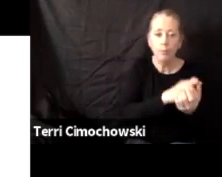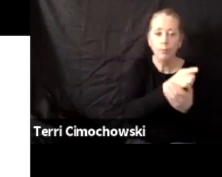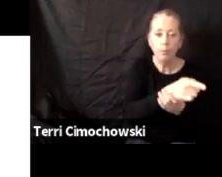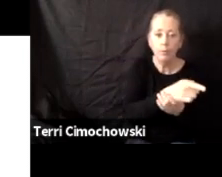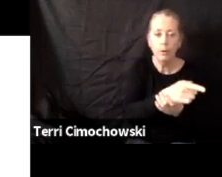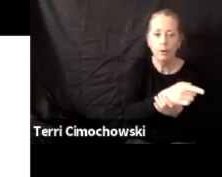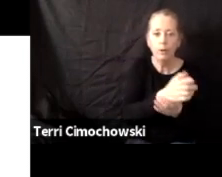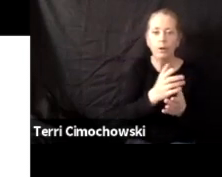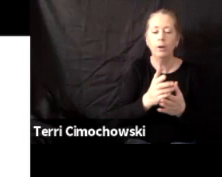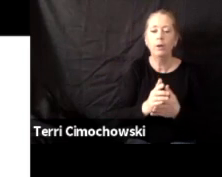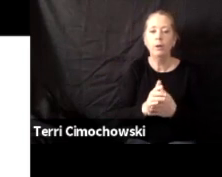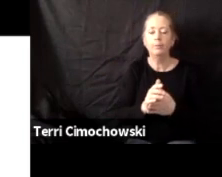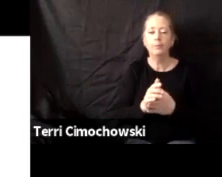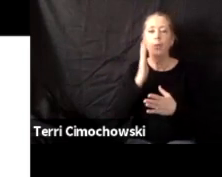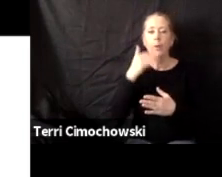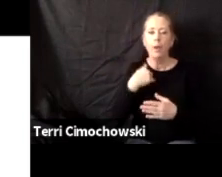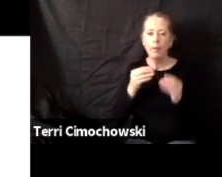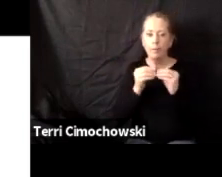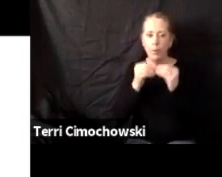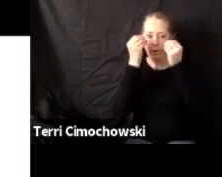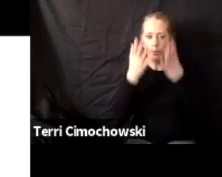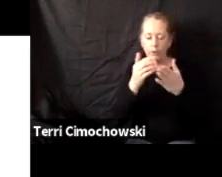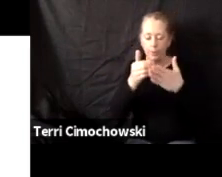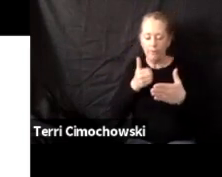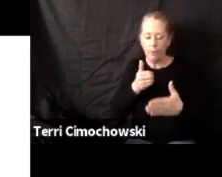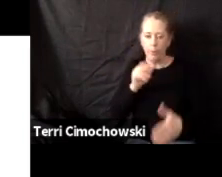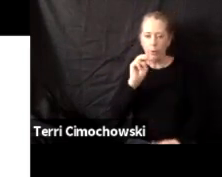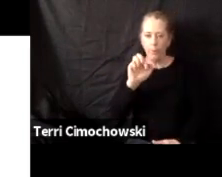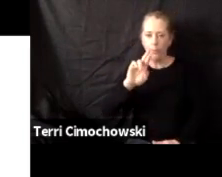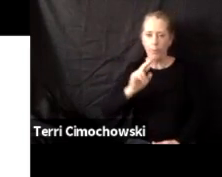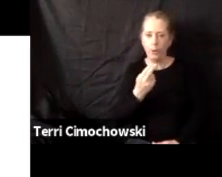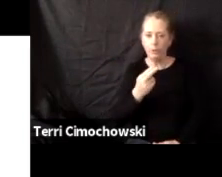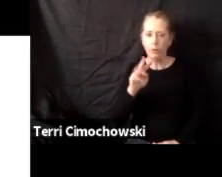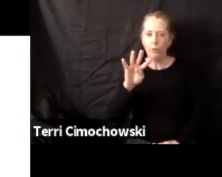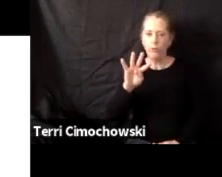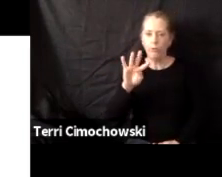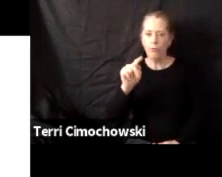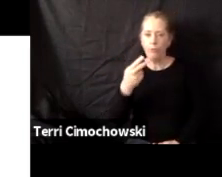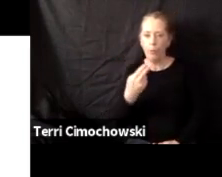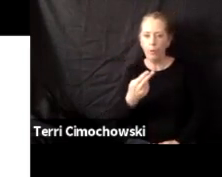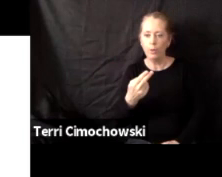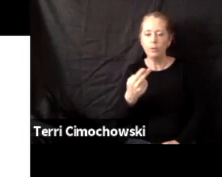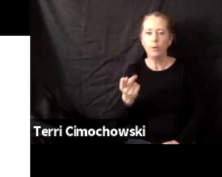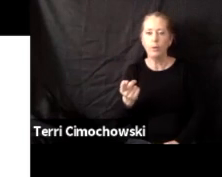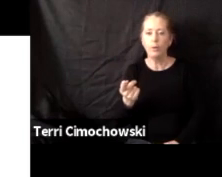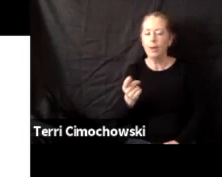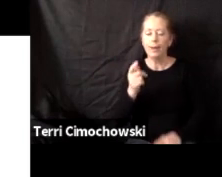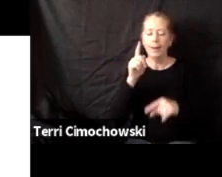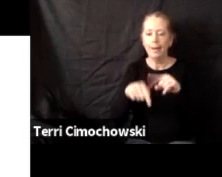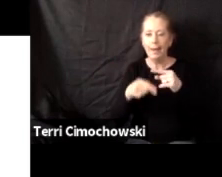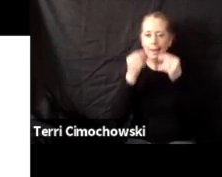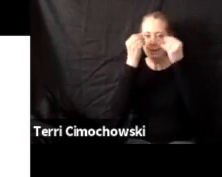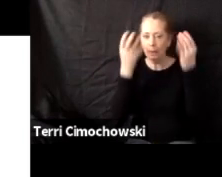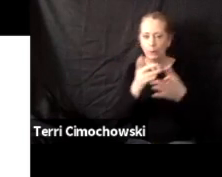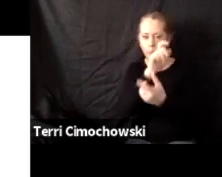around that, the answer to that question, before the 4th. That I can't give specifics on that